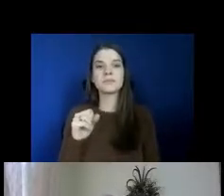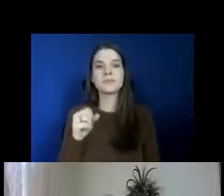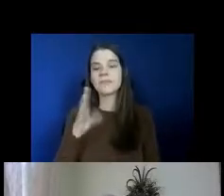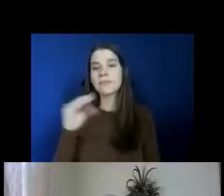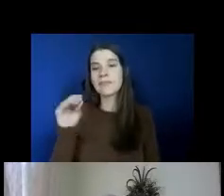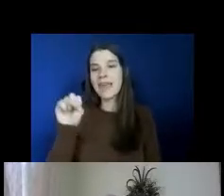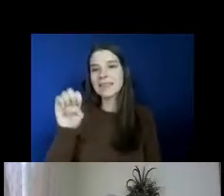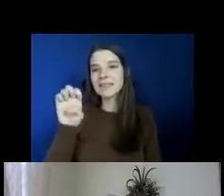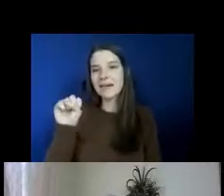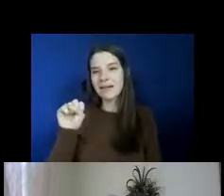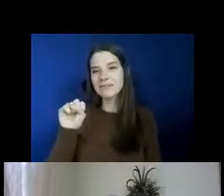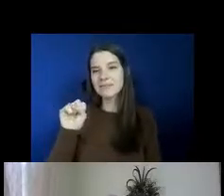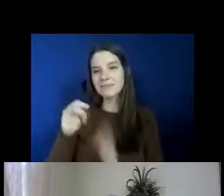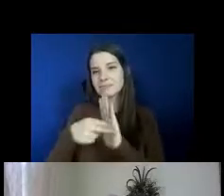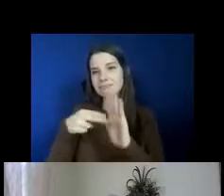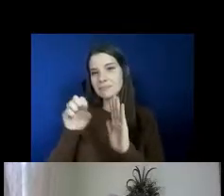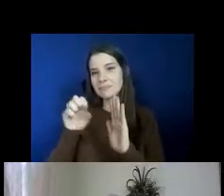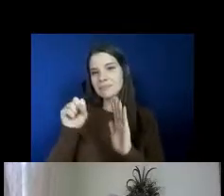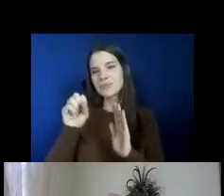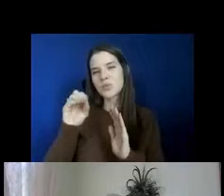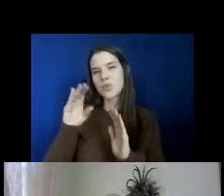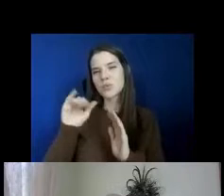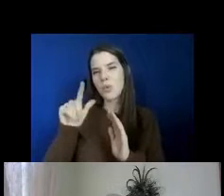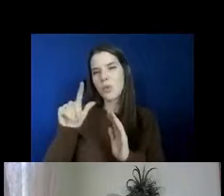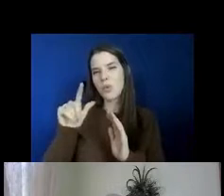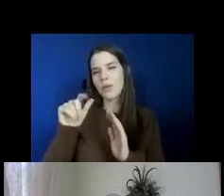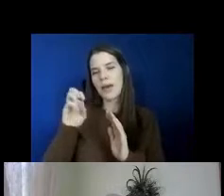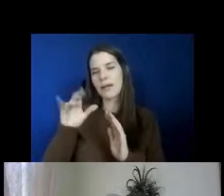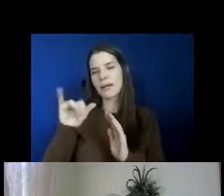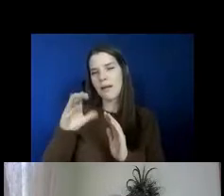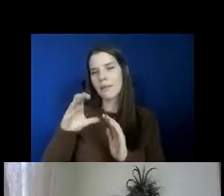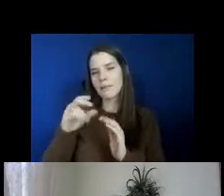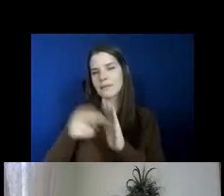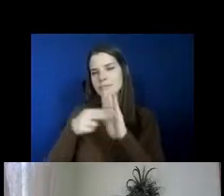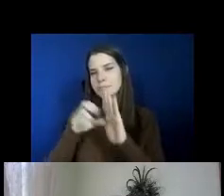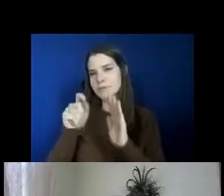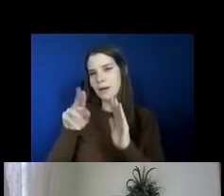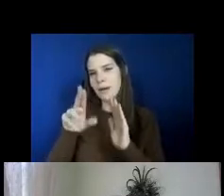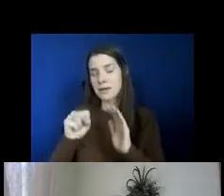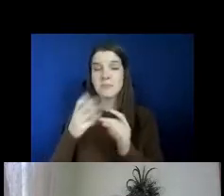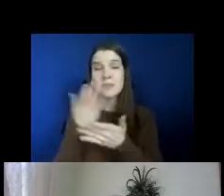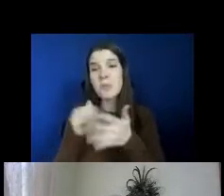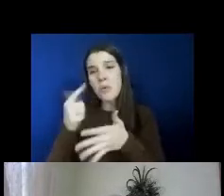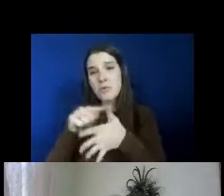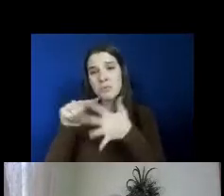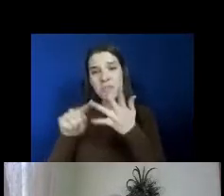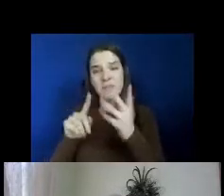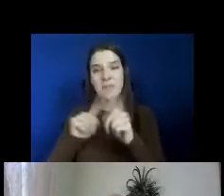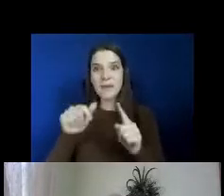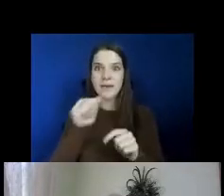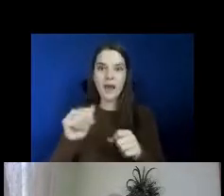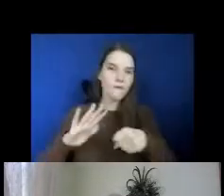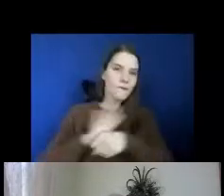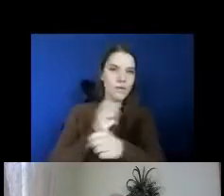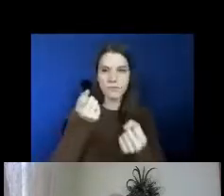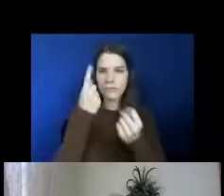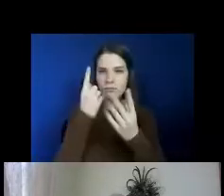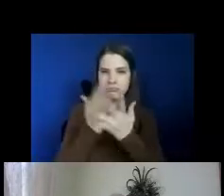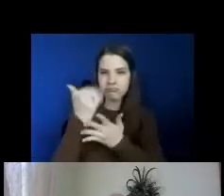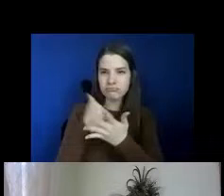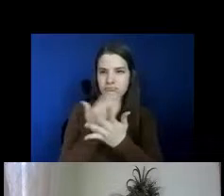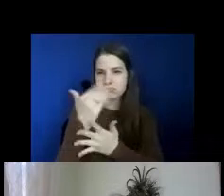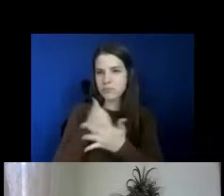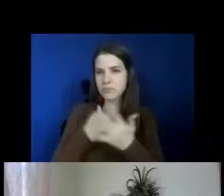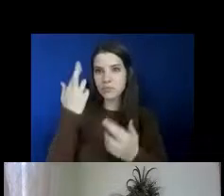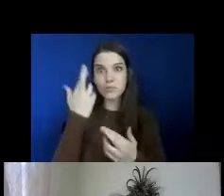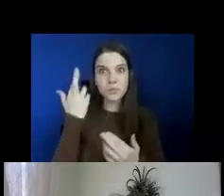socioeconomic status and a few other factors, but not totally understood yet. And so this is just early